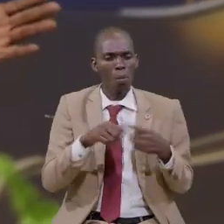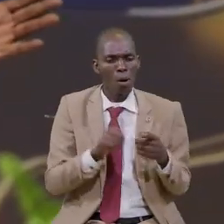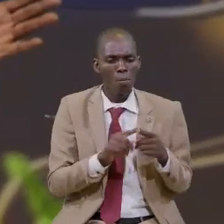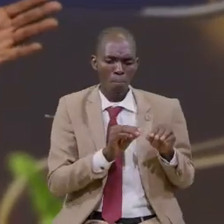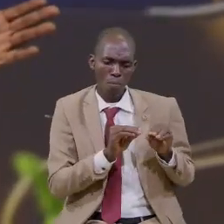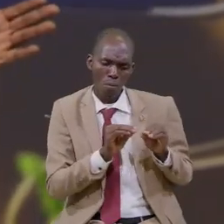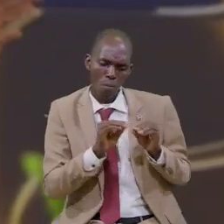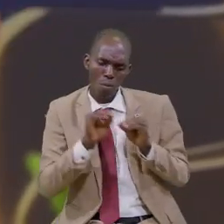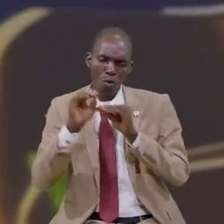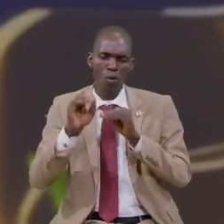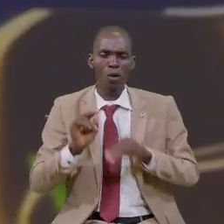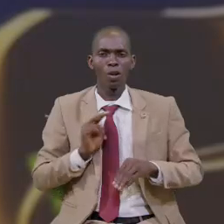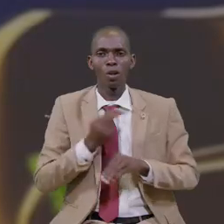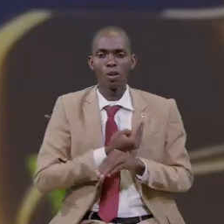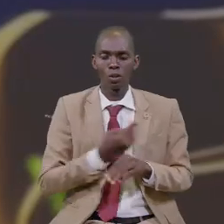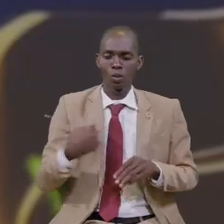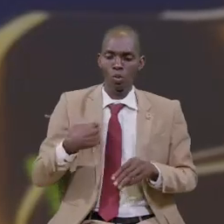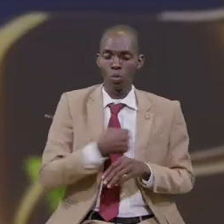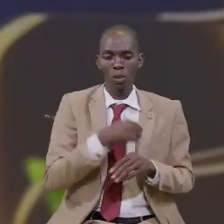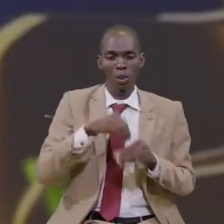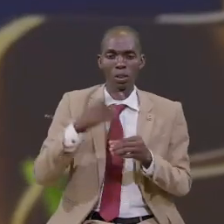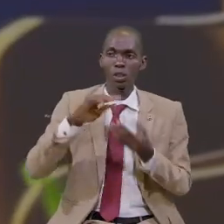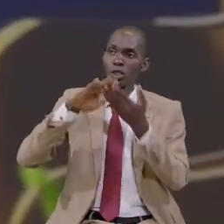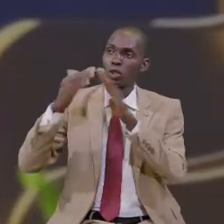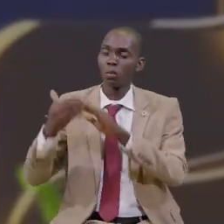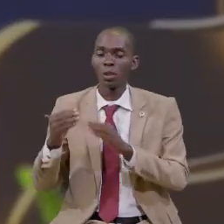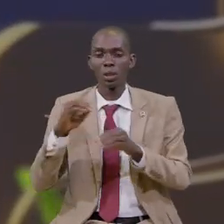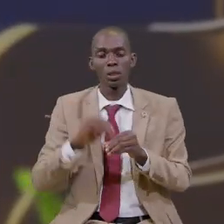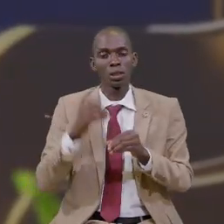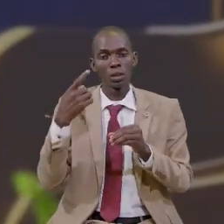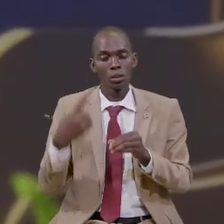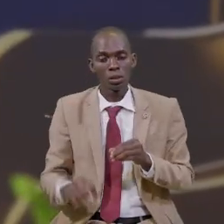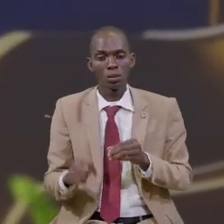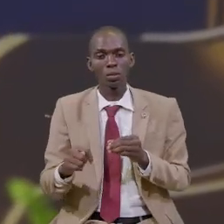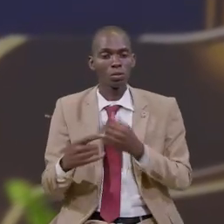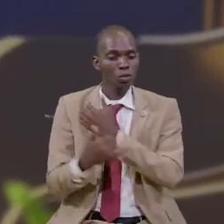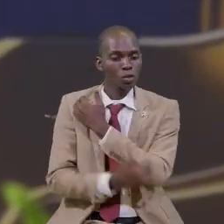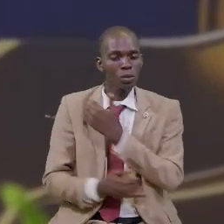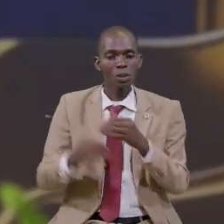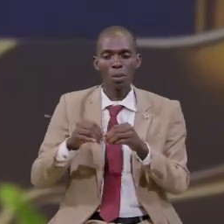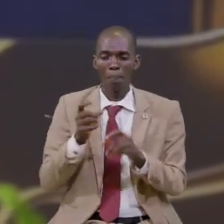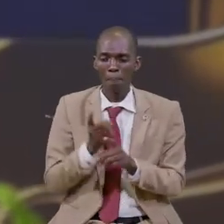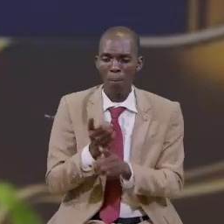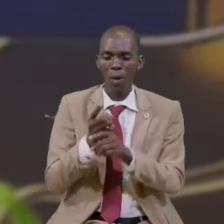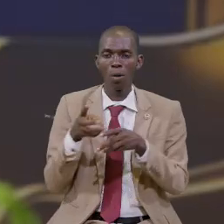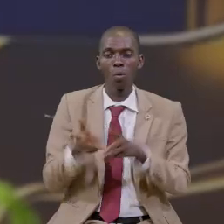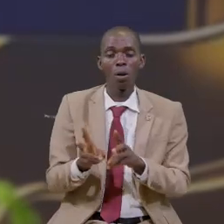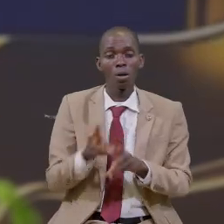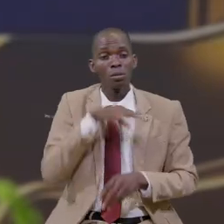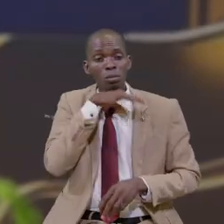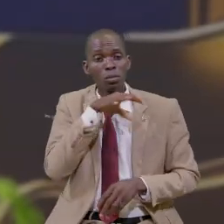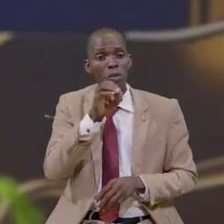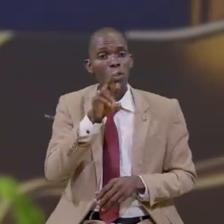the community and the country, in the right direction. Corruption